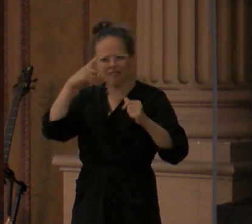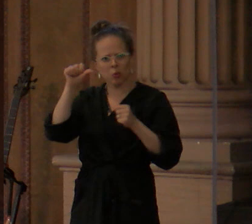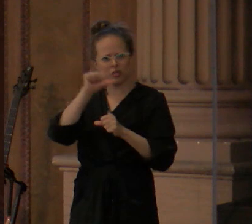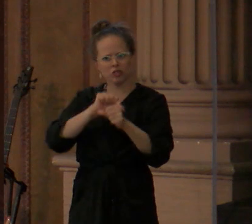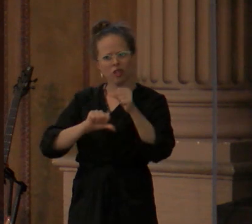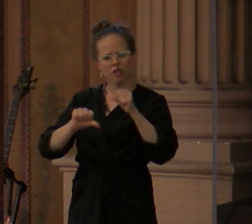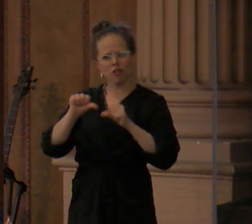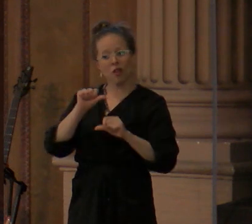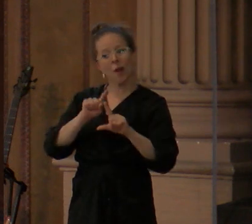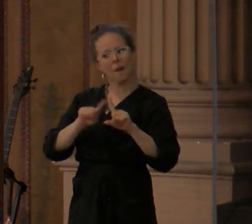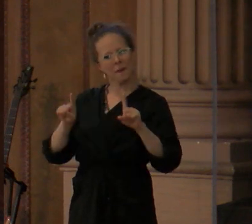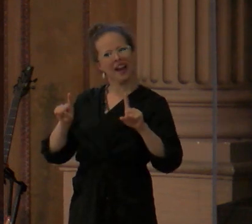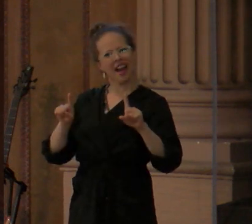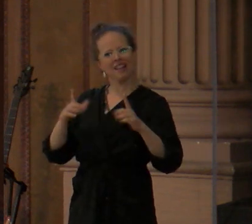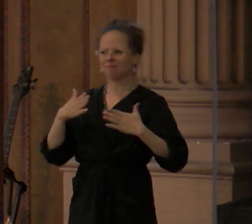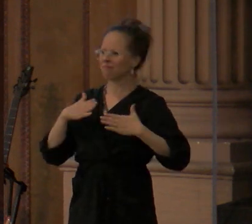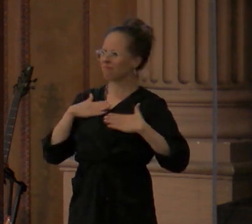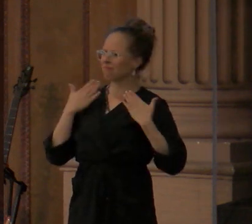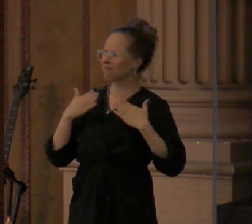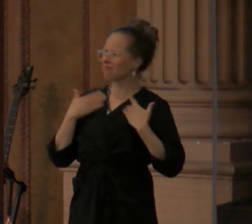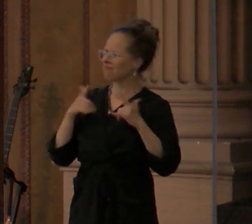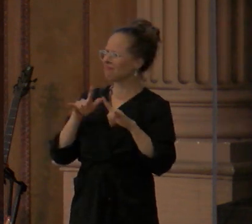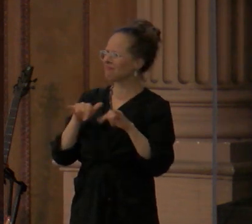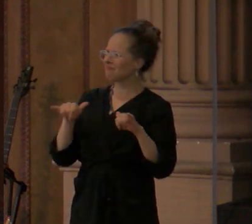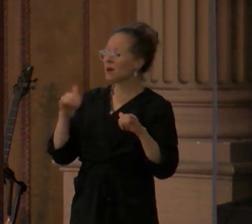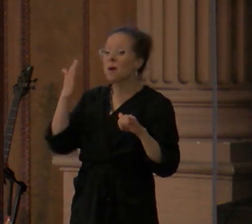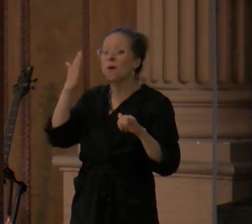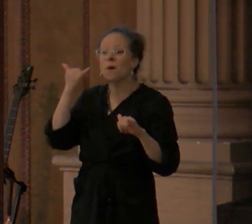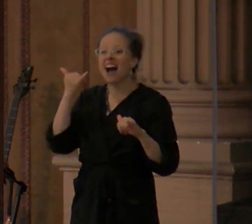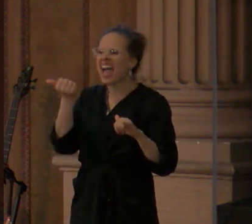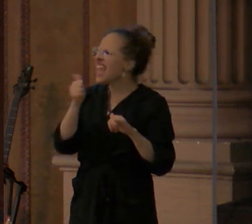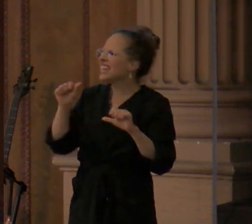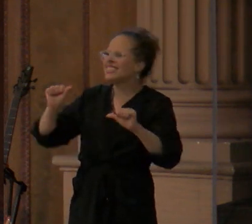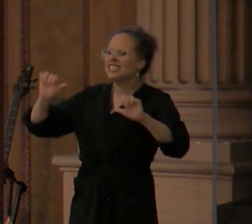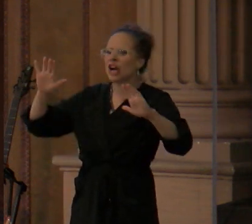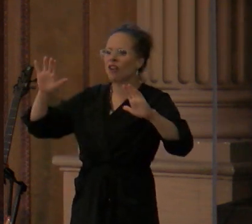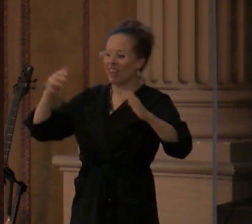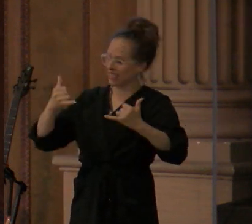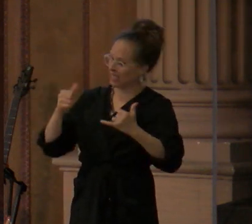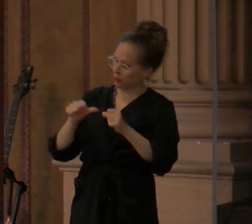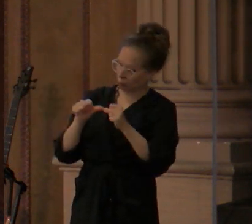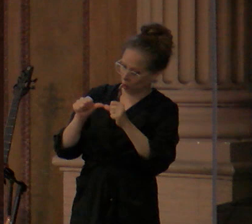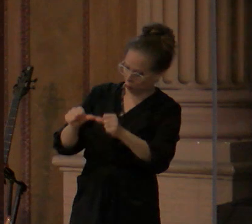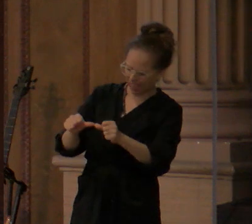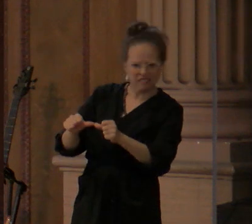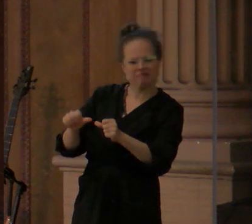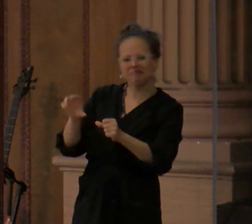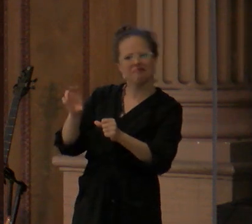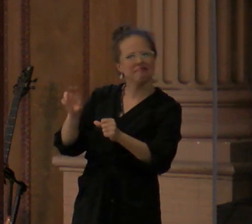gladness as we make that sacrifice because we know any sacrifice we make isn't permanent. The meek will inherit the earth.